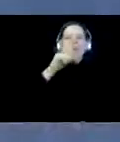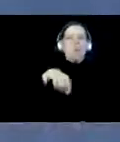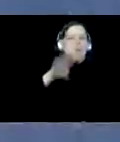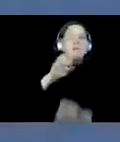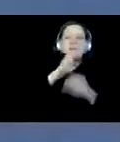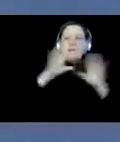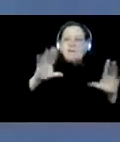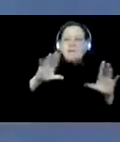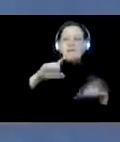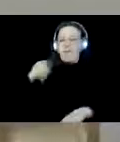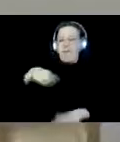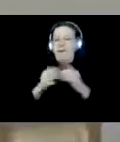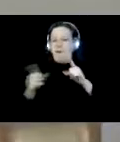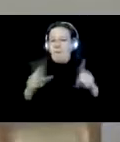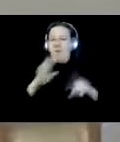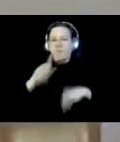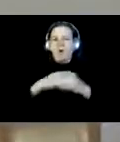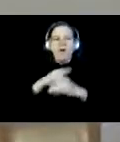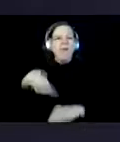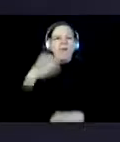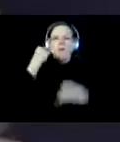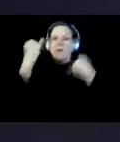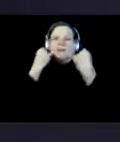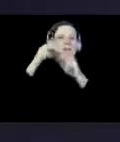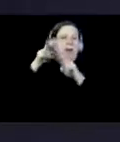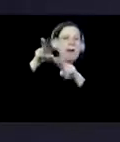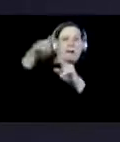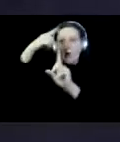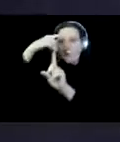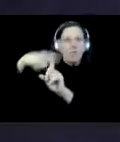Just an idea in the something to air. look forward to.